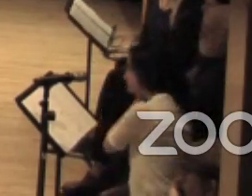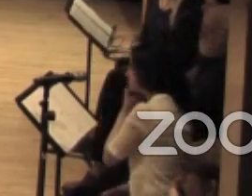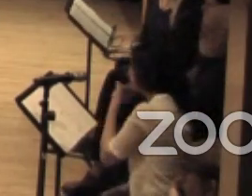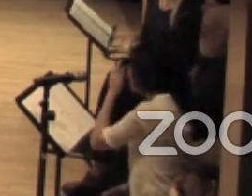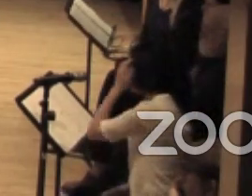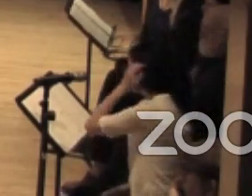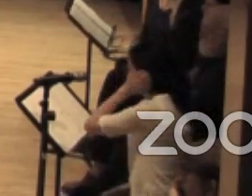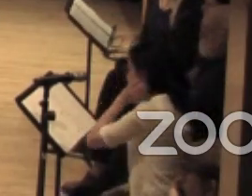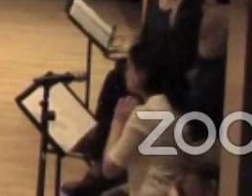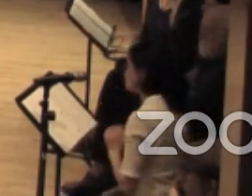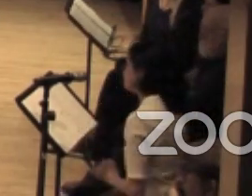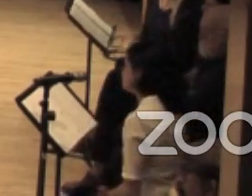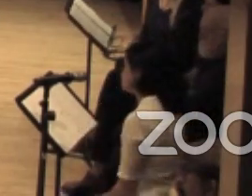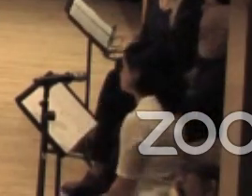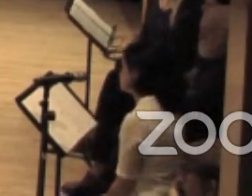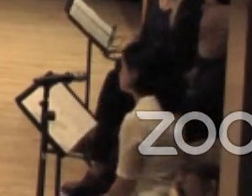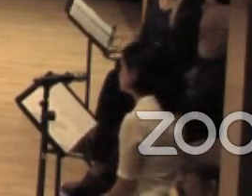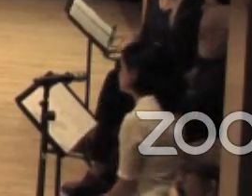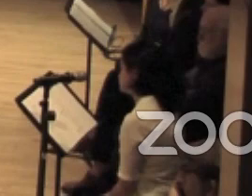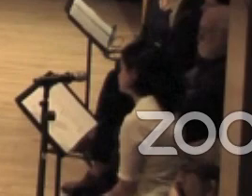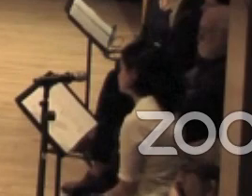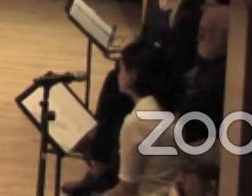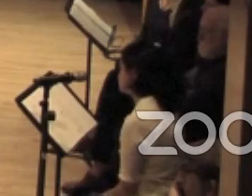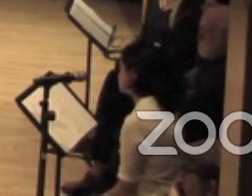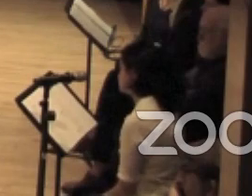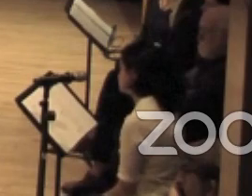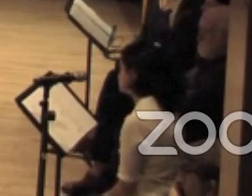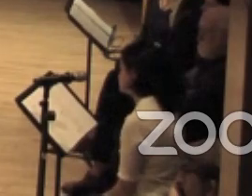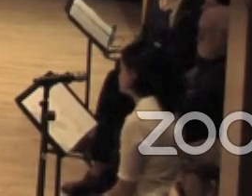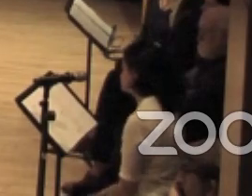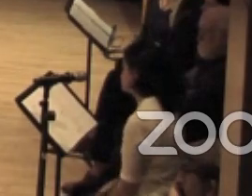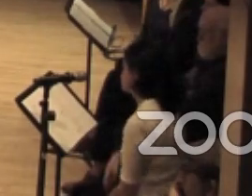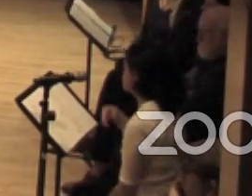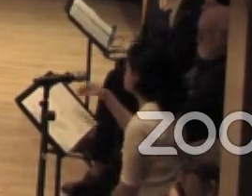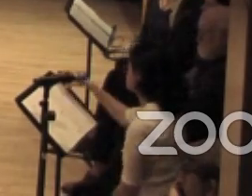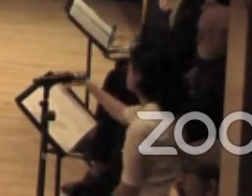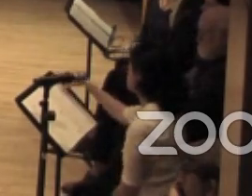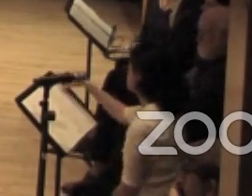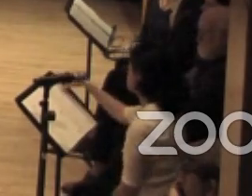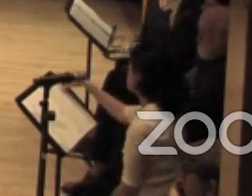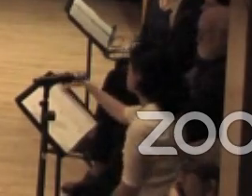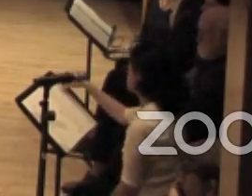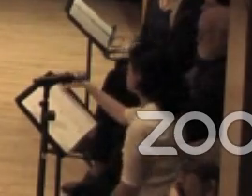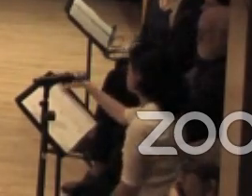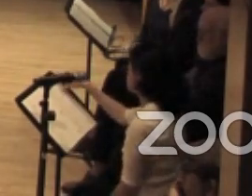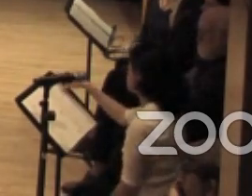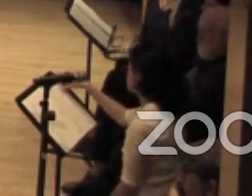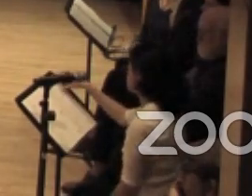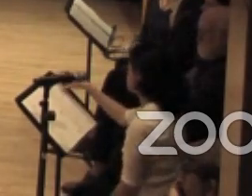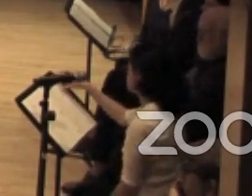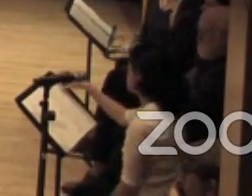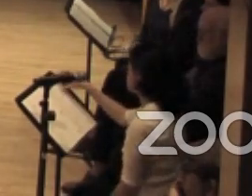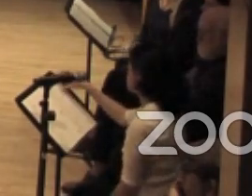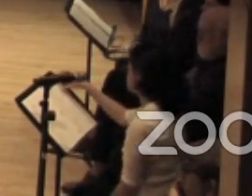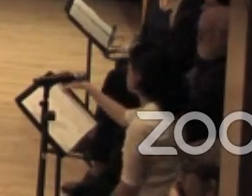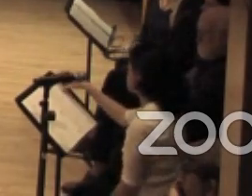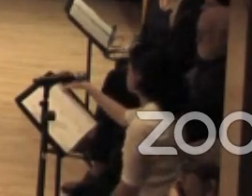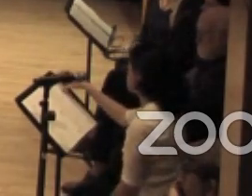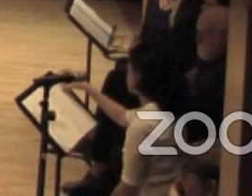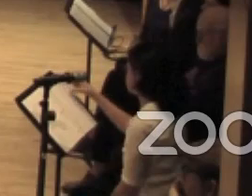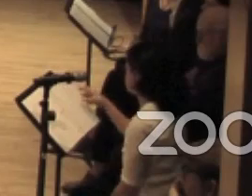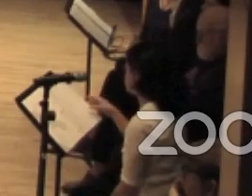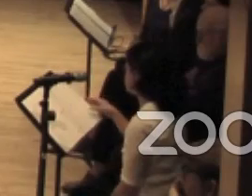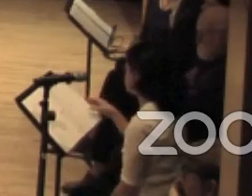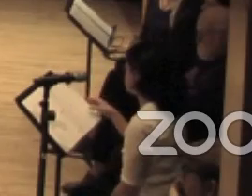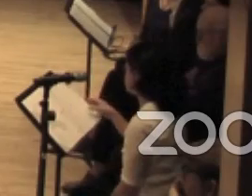well actually but and you yeah you actually spoke to her on the phone